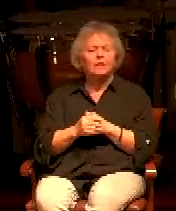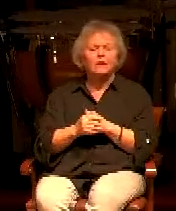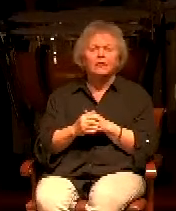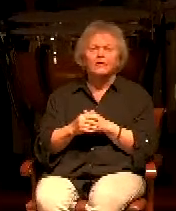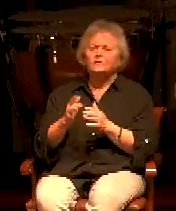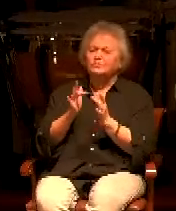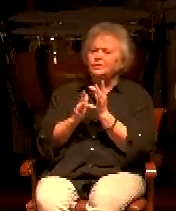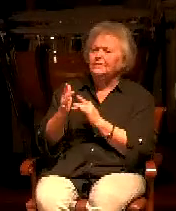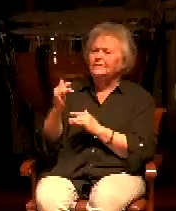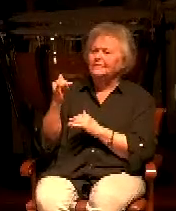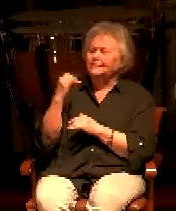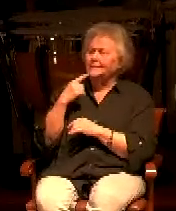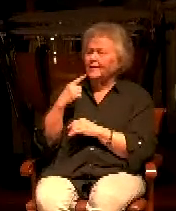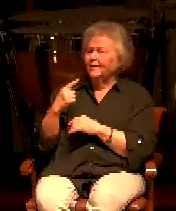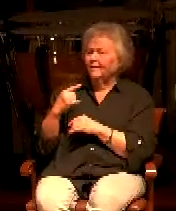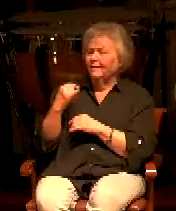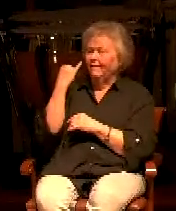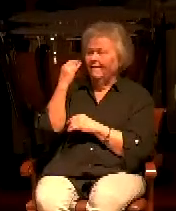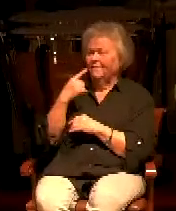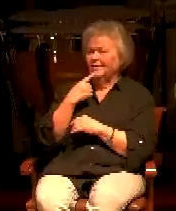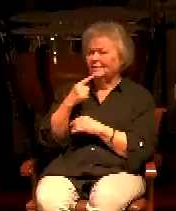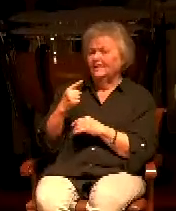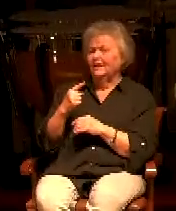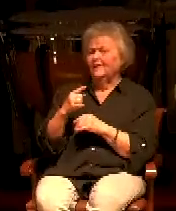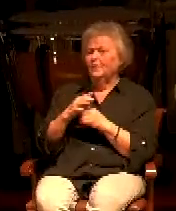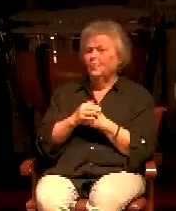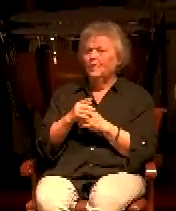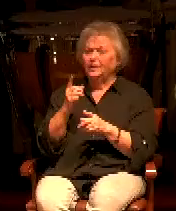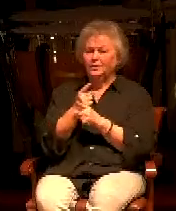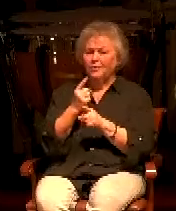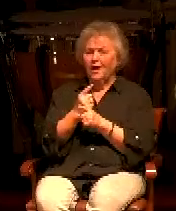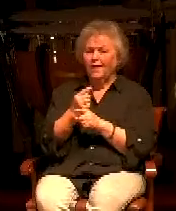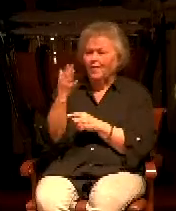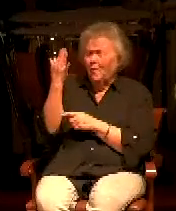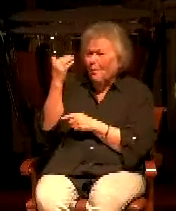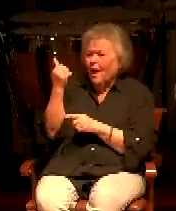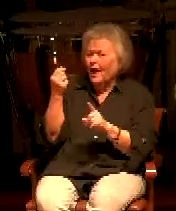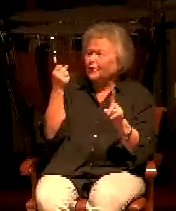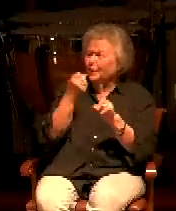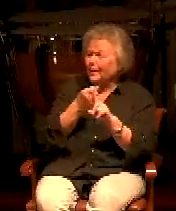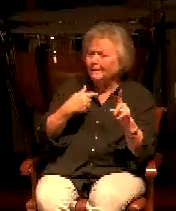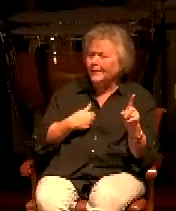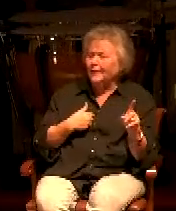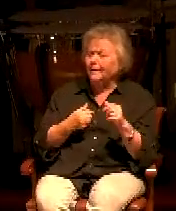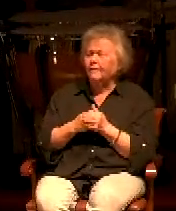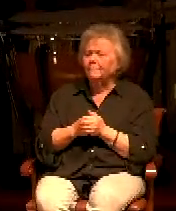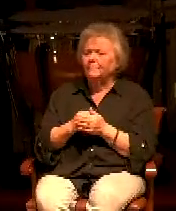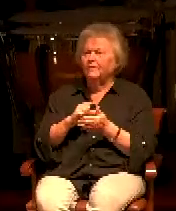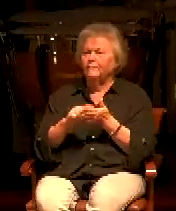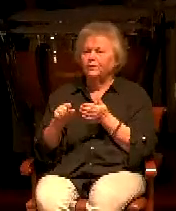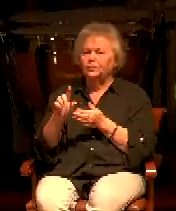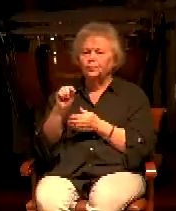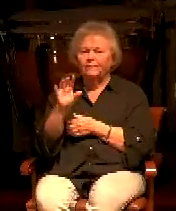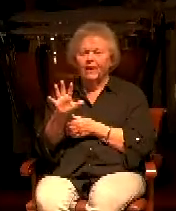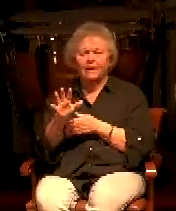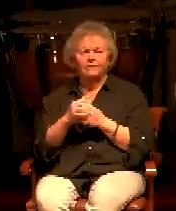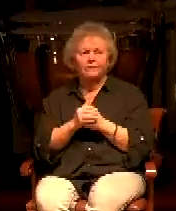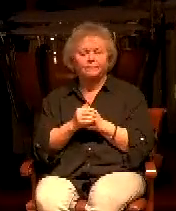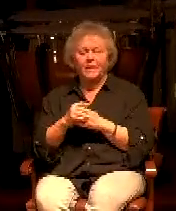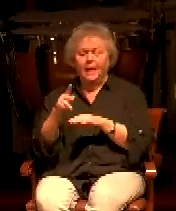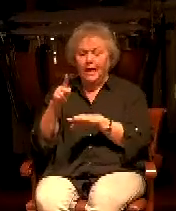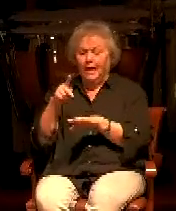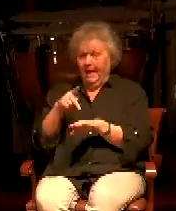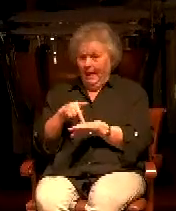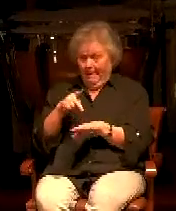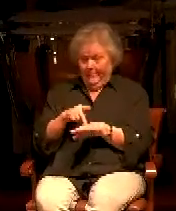strike me?" Annas then sent him bound to Caiaphas, the high priest. Now verse 25. Now Simon Peter was standing